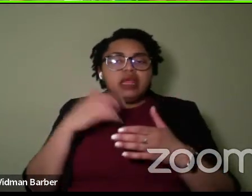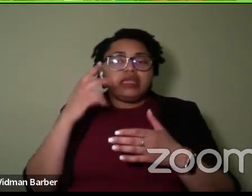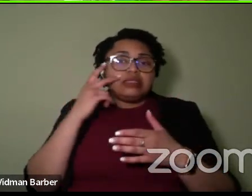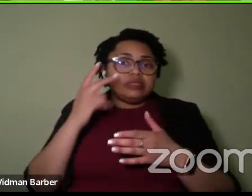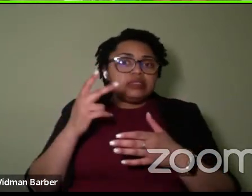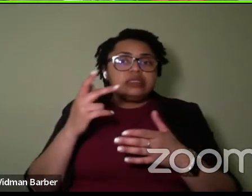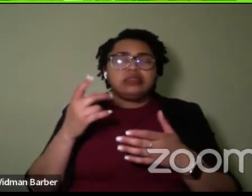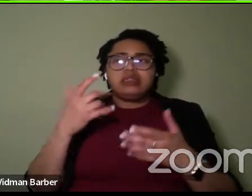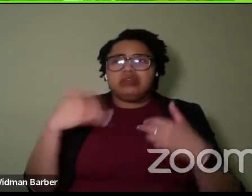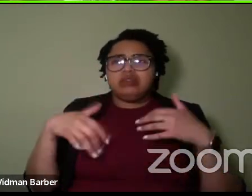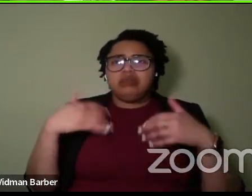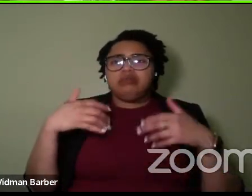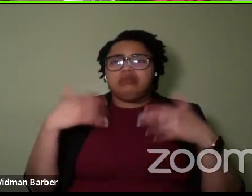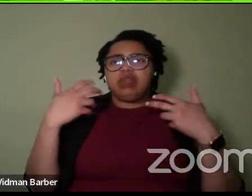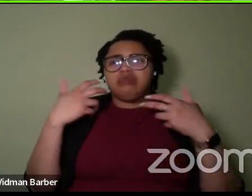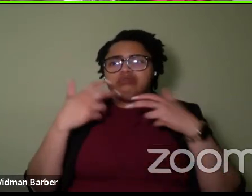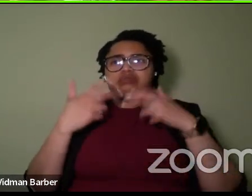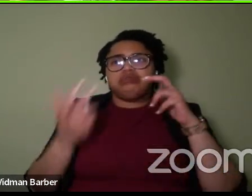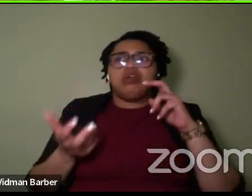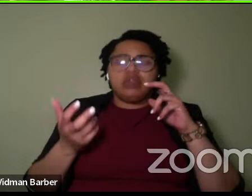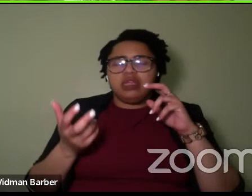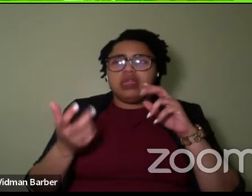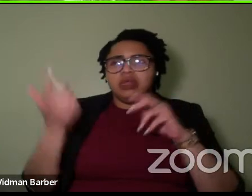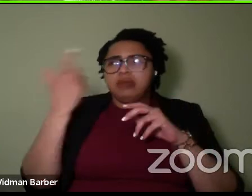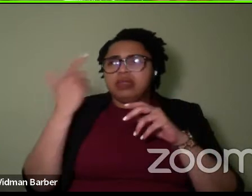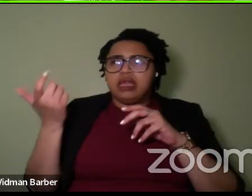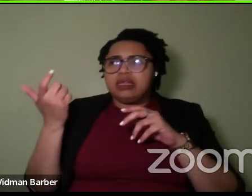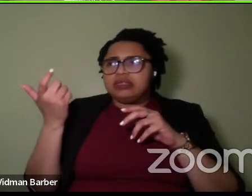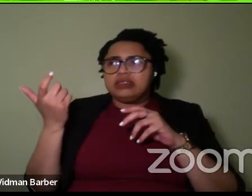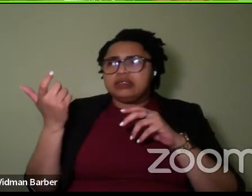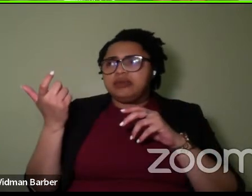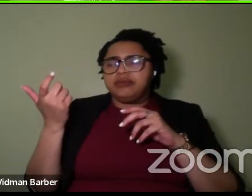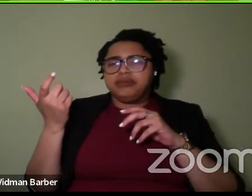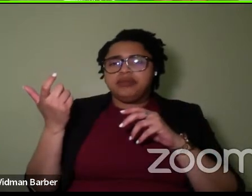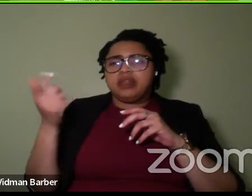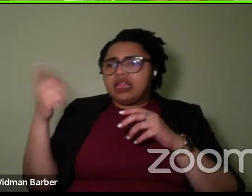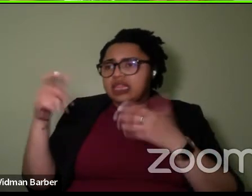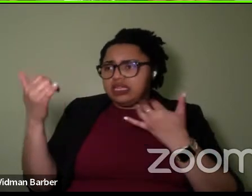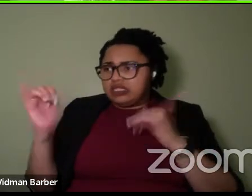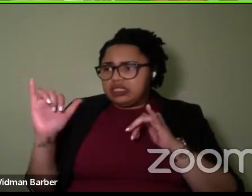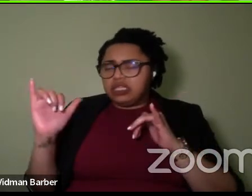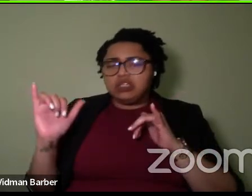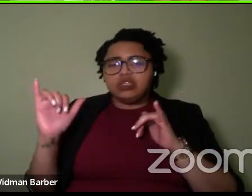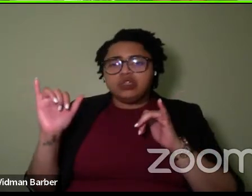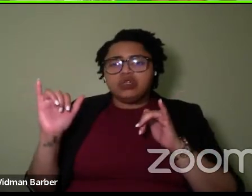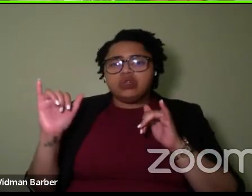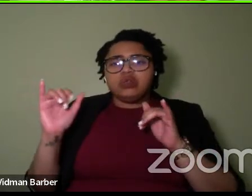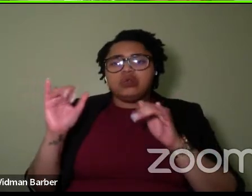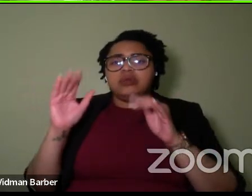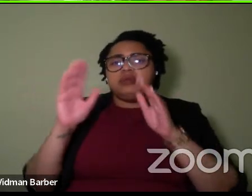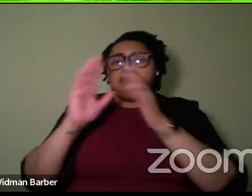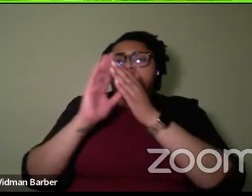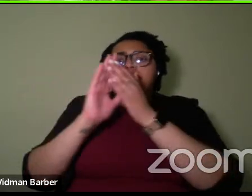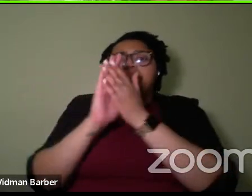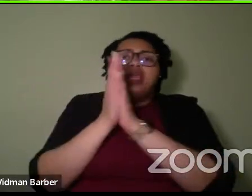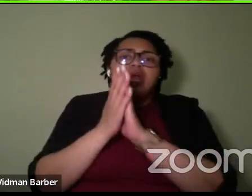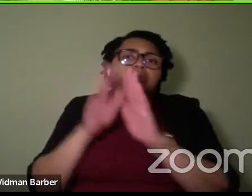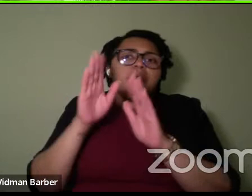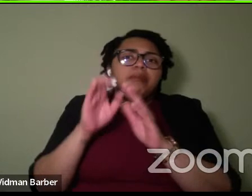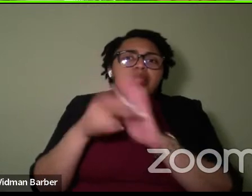Because, they often still, they're trying to be woke or they're trying to be more diverse and inclusive, but they're